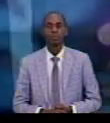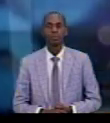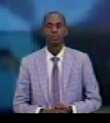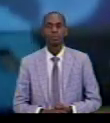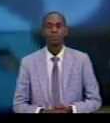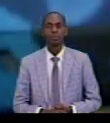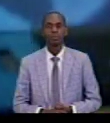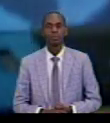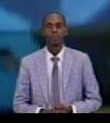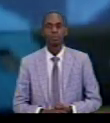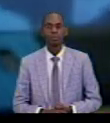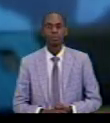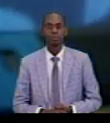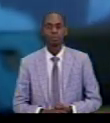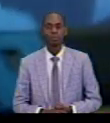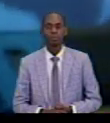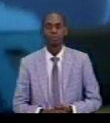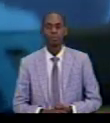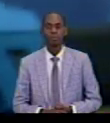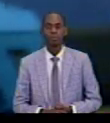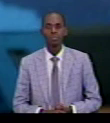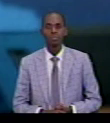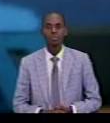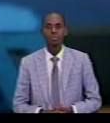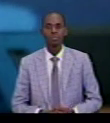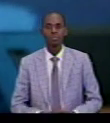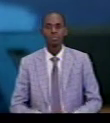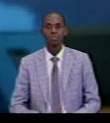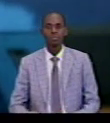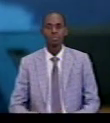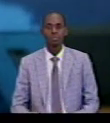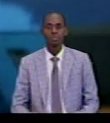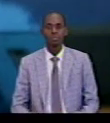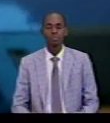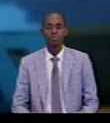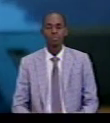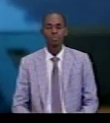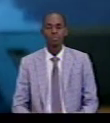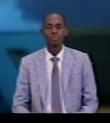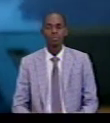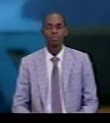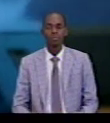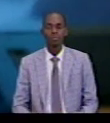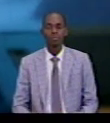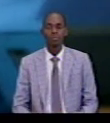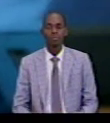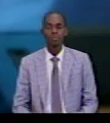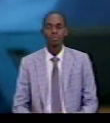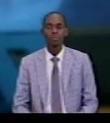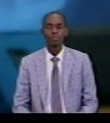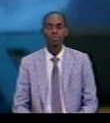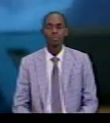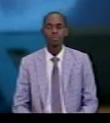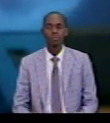Alléluia. Et j'ai dit, on va travailler ma dakwena maou. Une dakwena ma ave